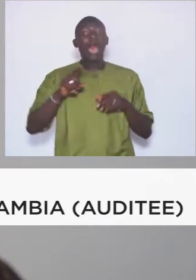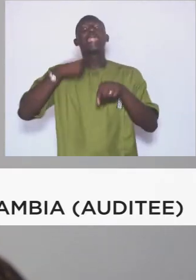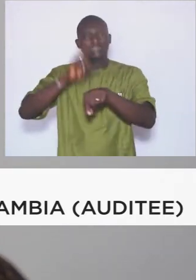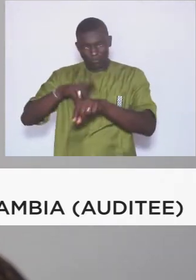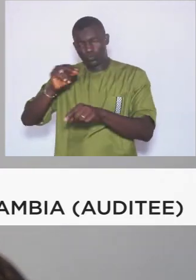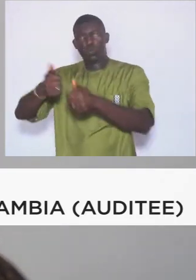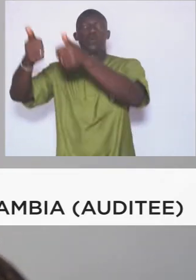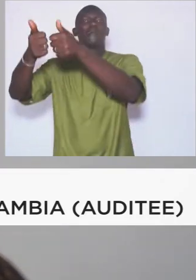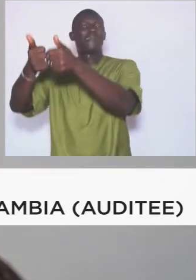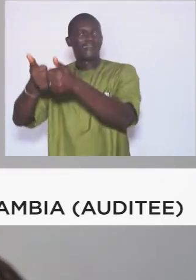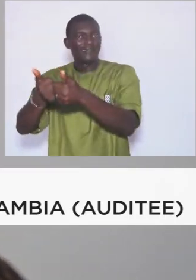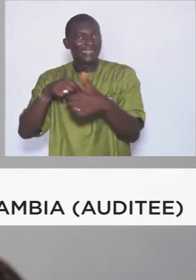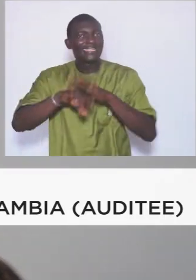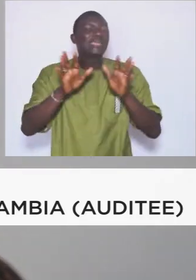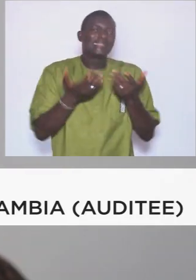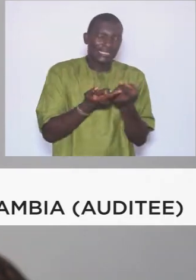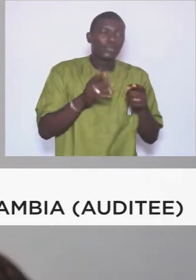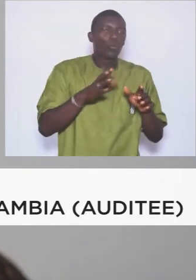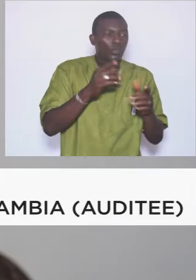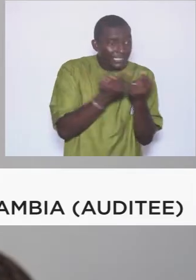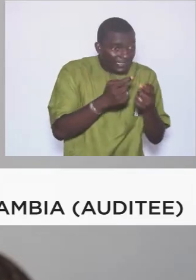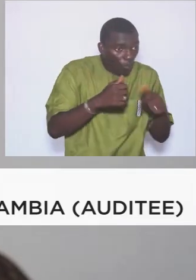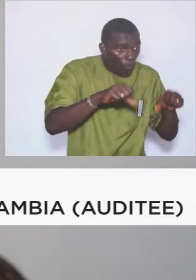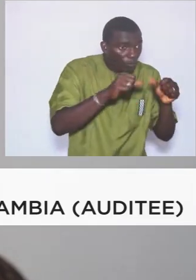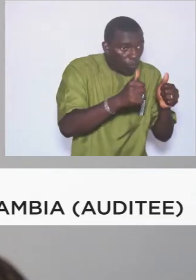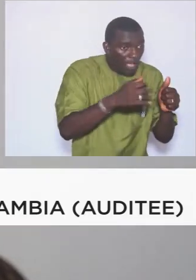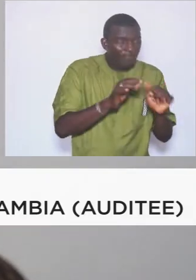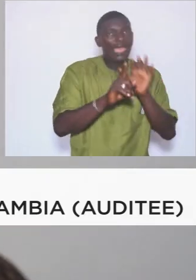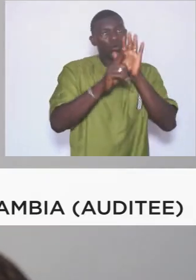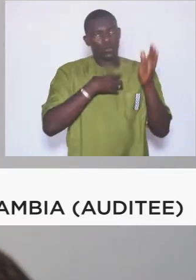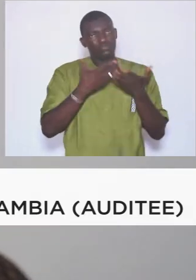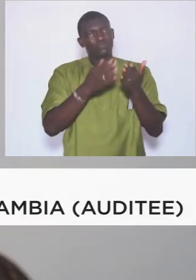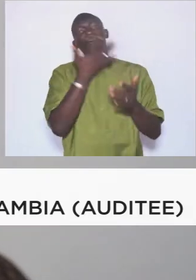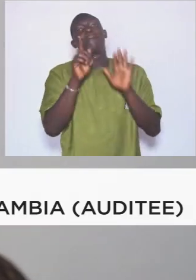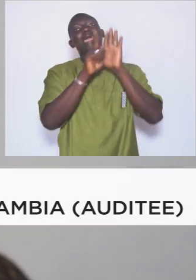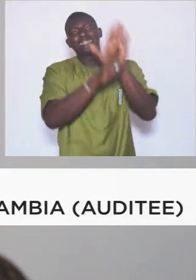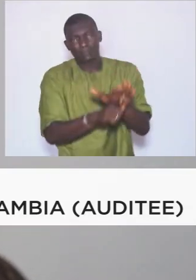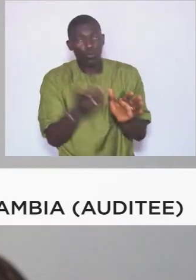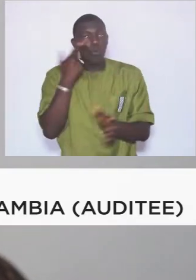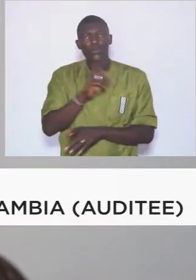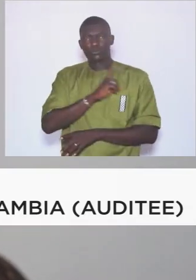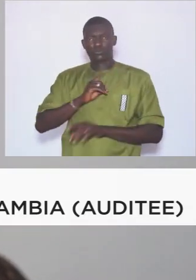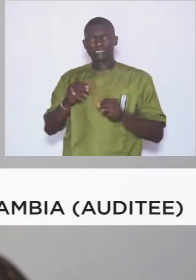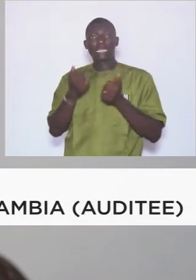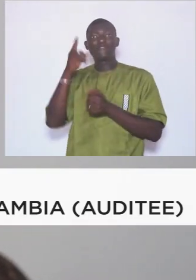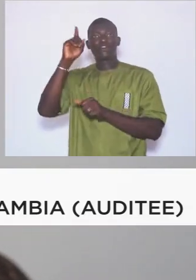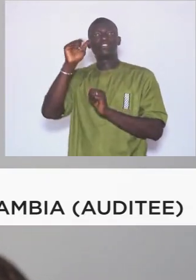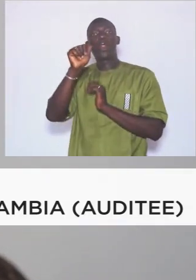interventions in areas that require interventions. If I may cite some examples, when we started the first audit that